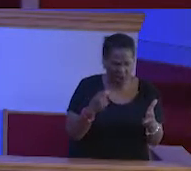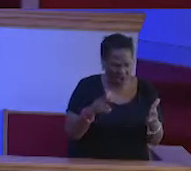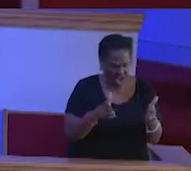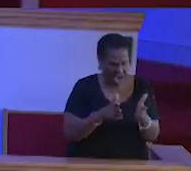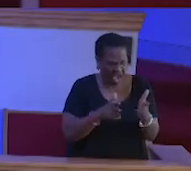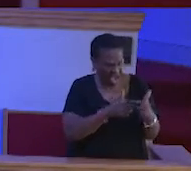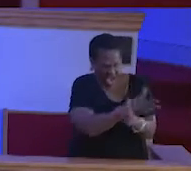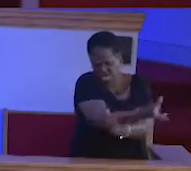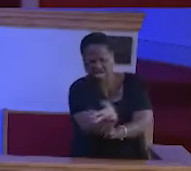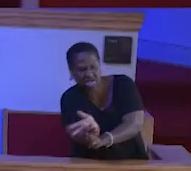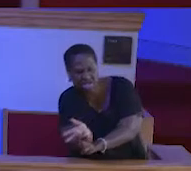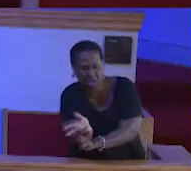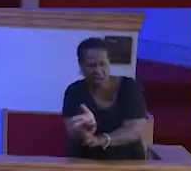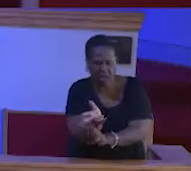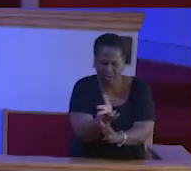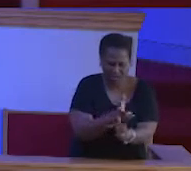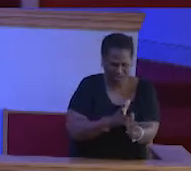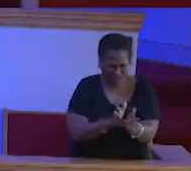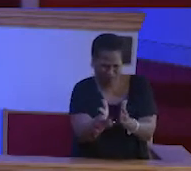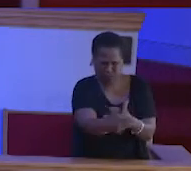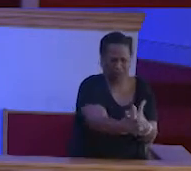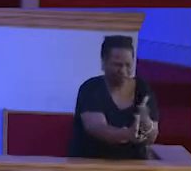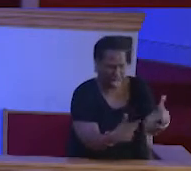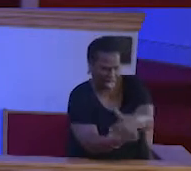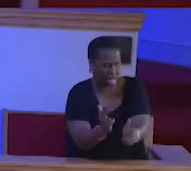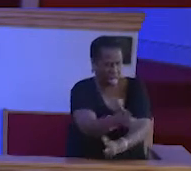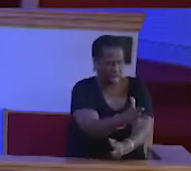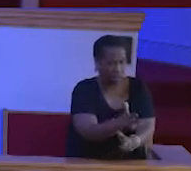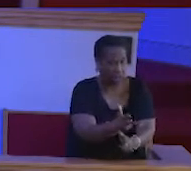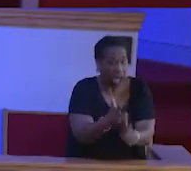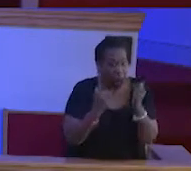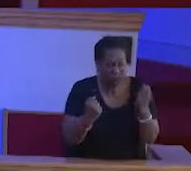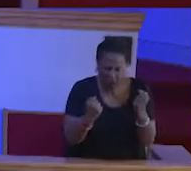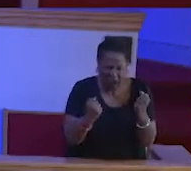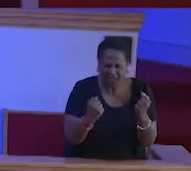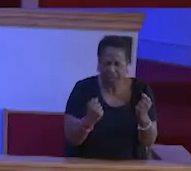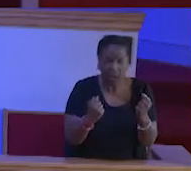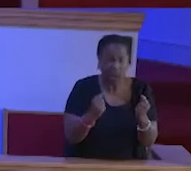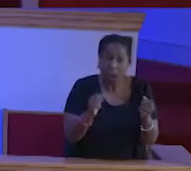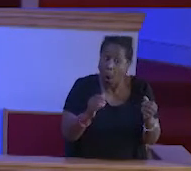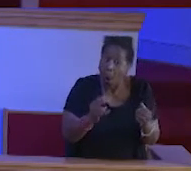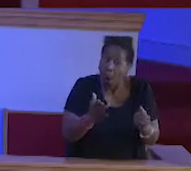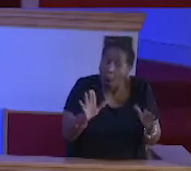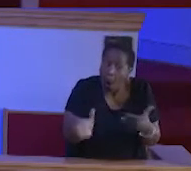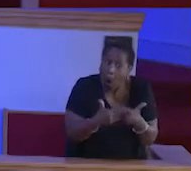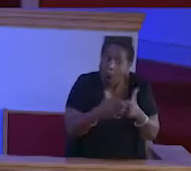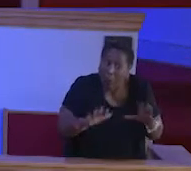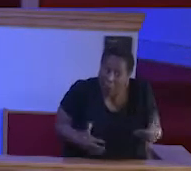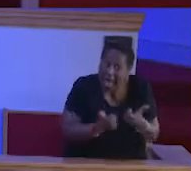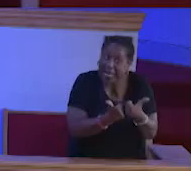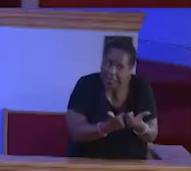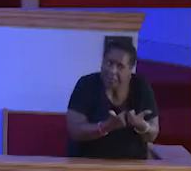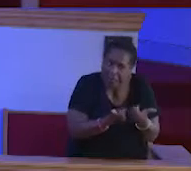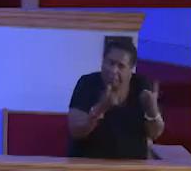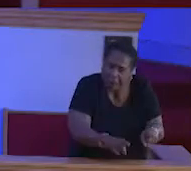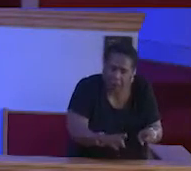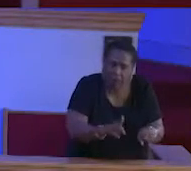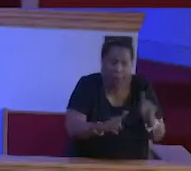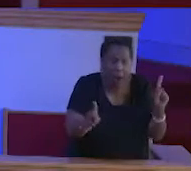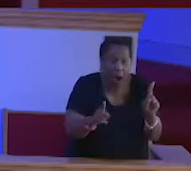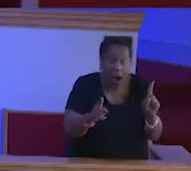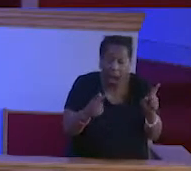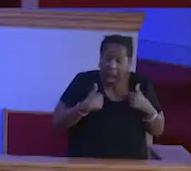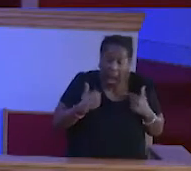was coming around trying to get the same spot in front of me. A near accident almost happened. And before